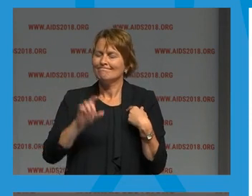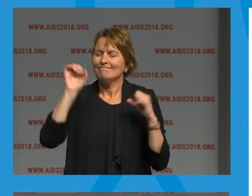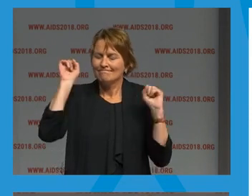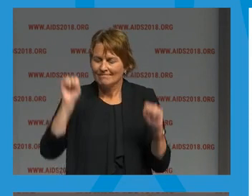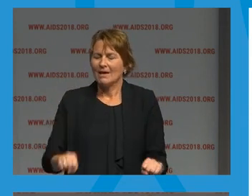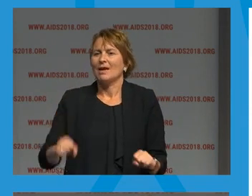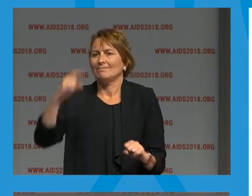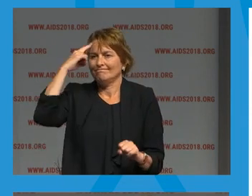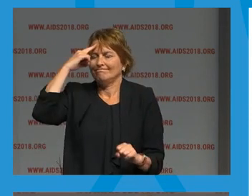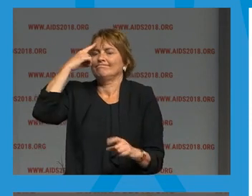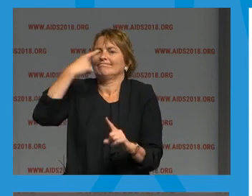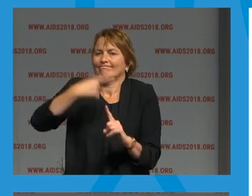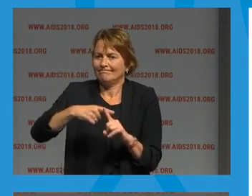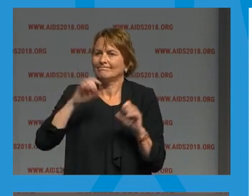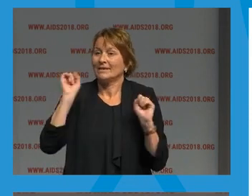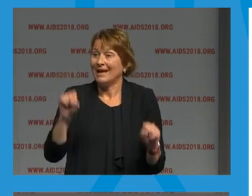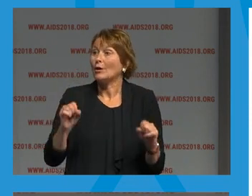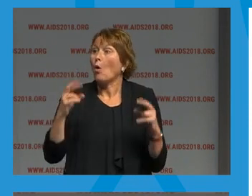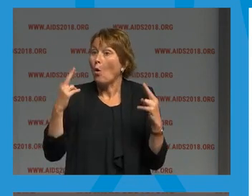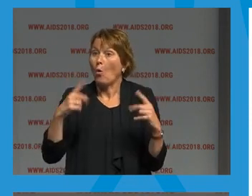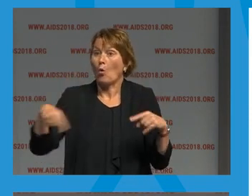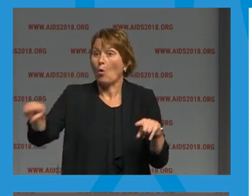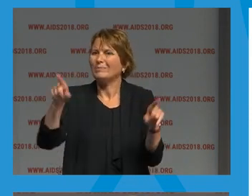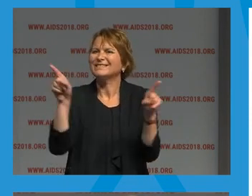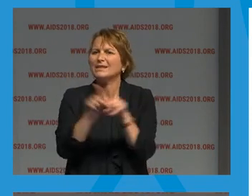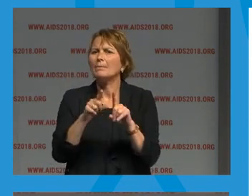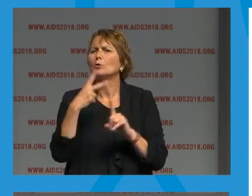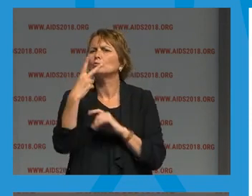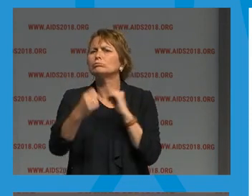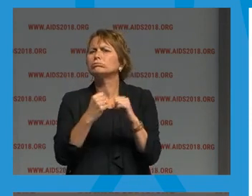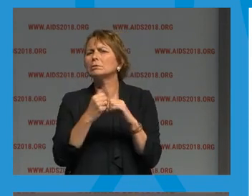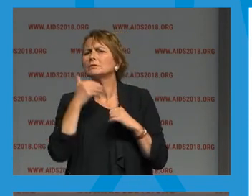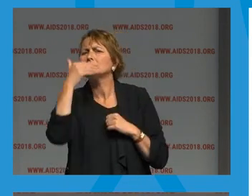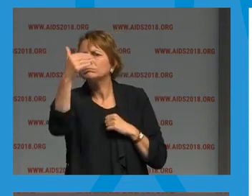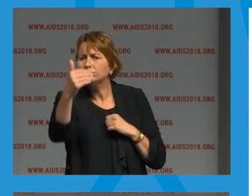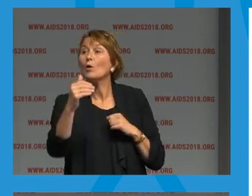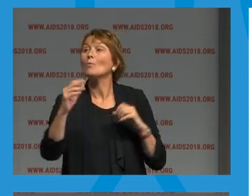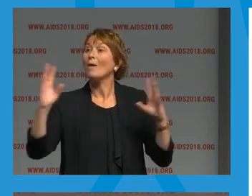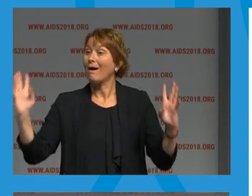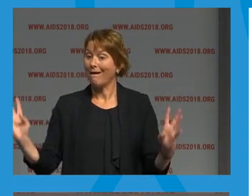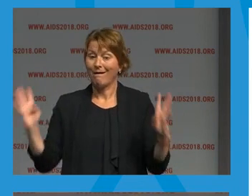you believe that, and I hope when we gather in 2 years we see dramatically